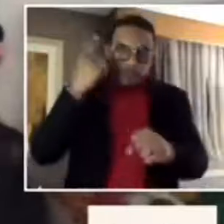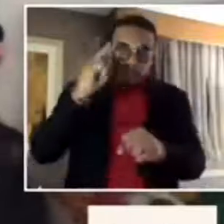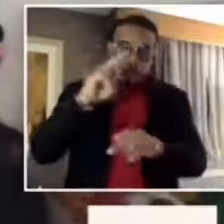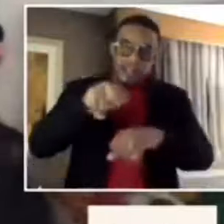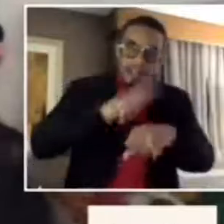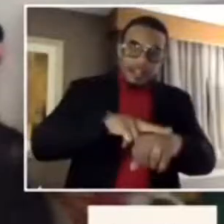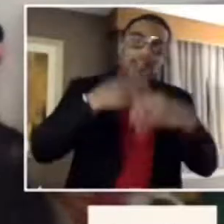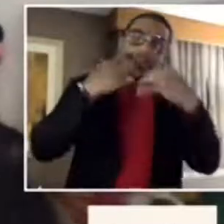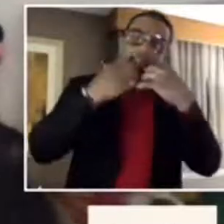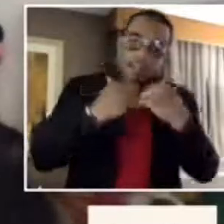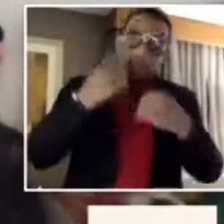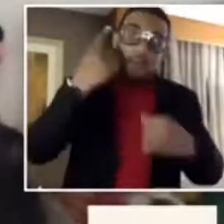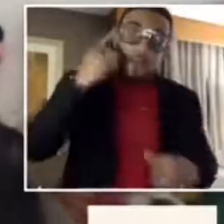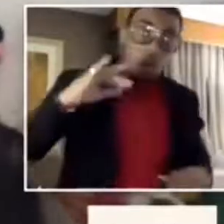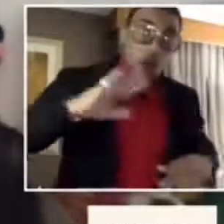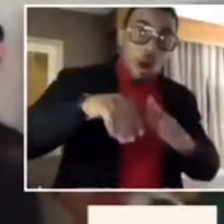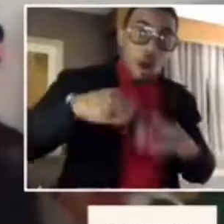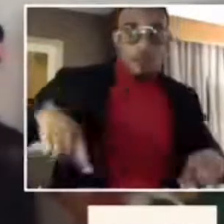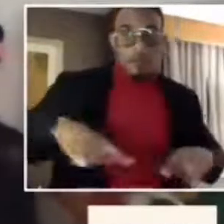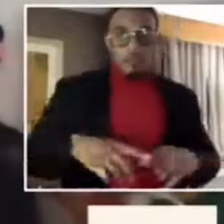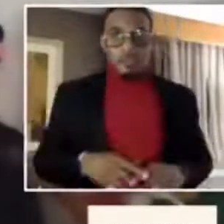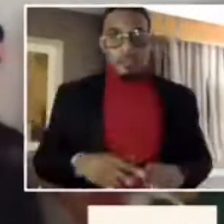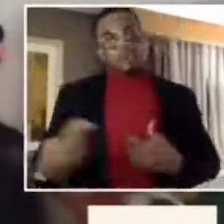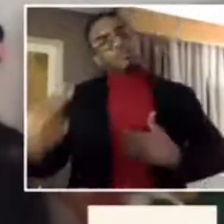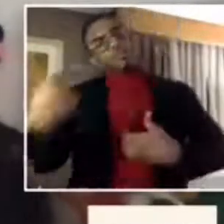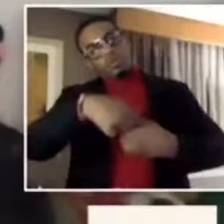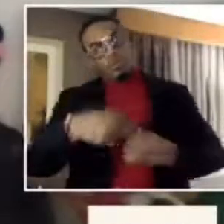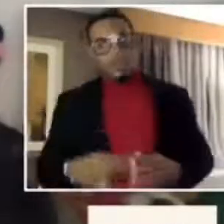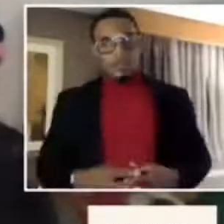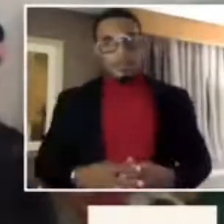that cares for all of us. Join us.